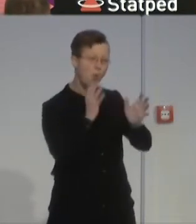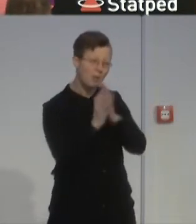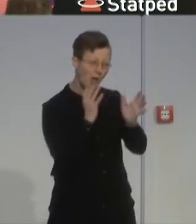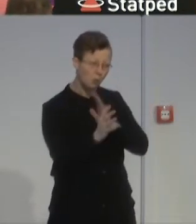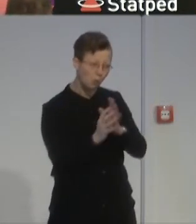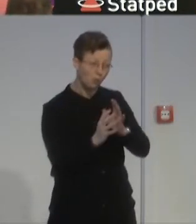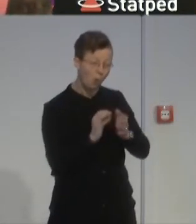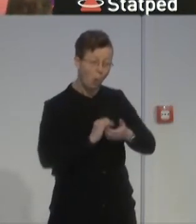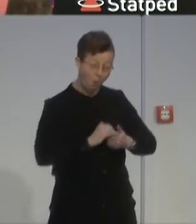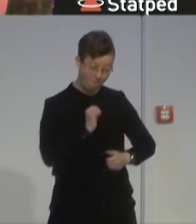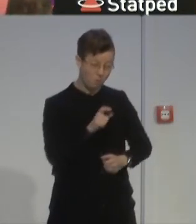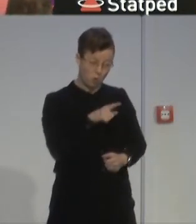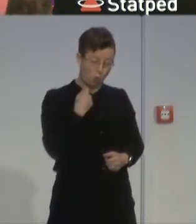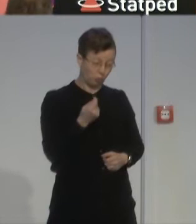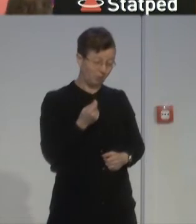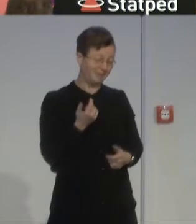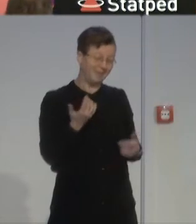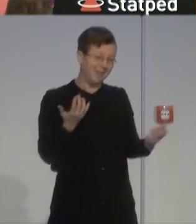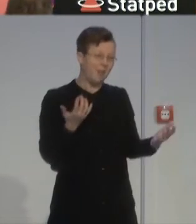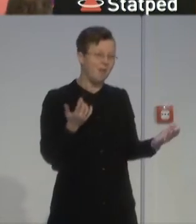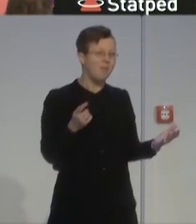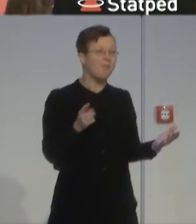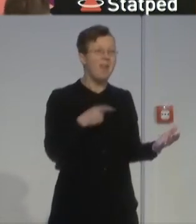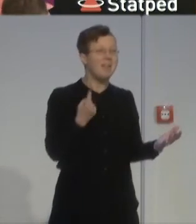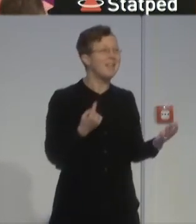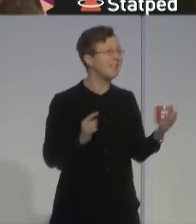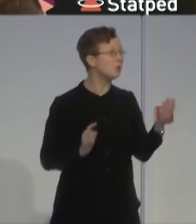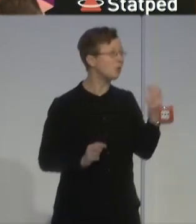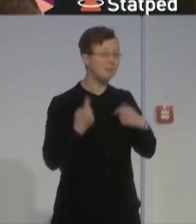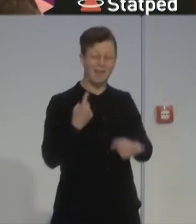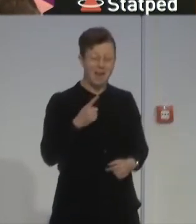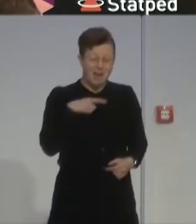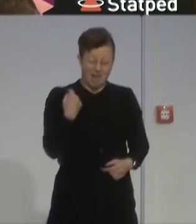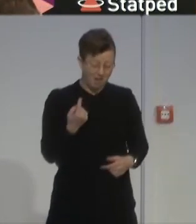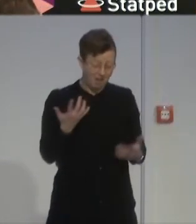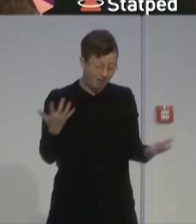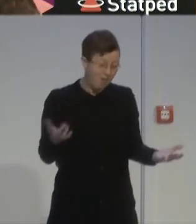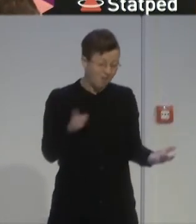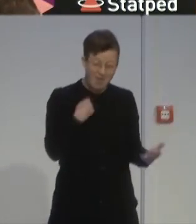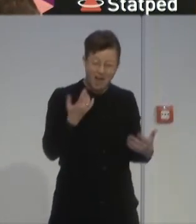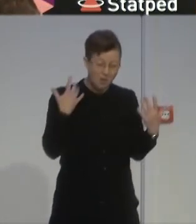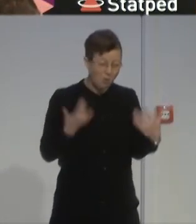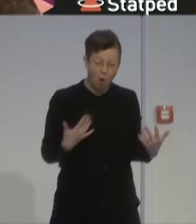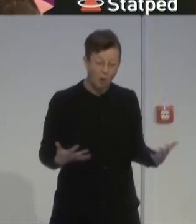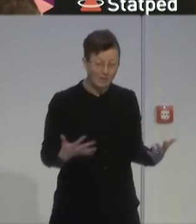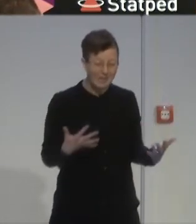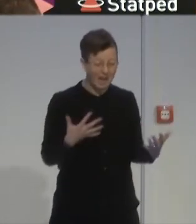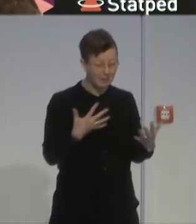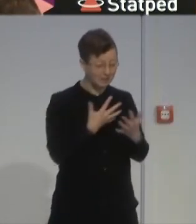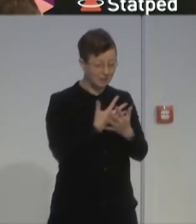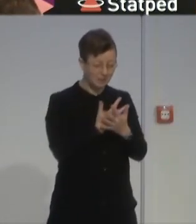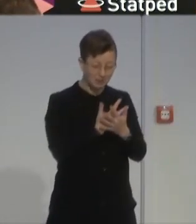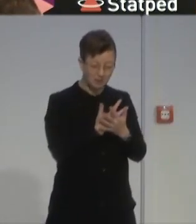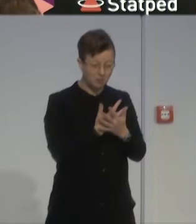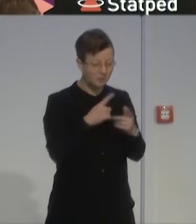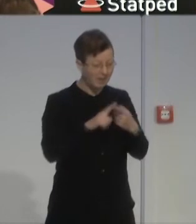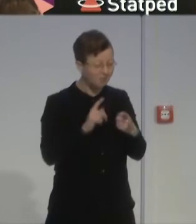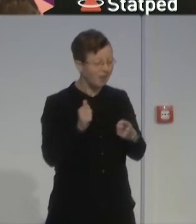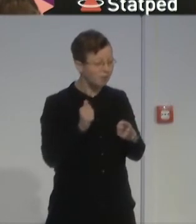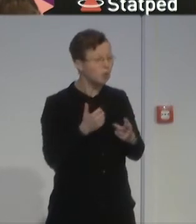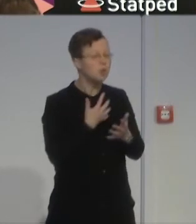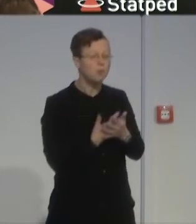because we are not special, just ordinary, because we are ordinary, language is not the problem for